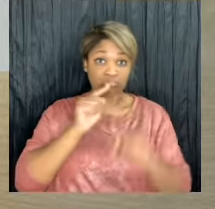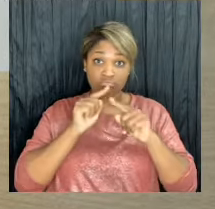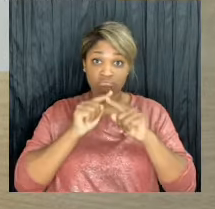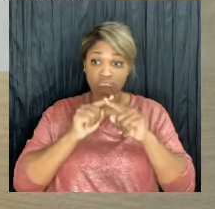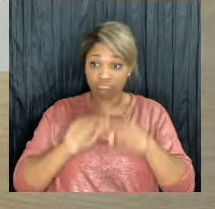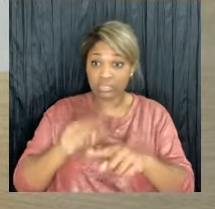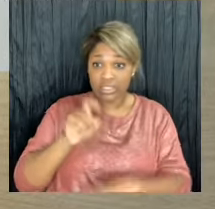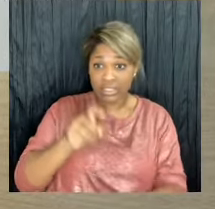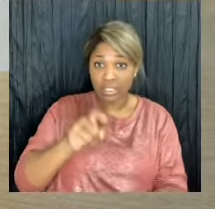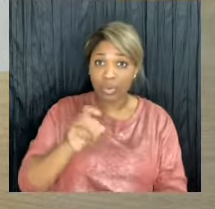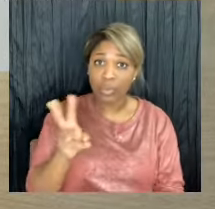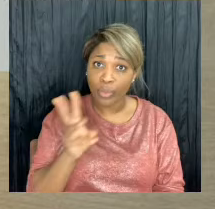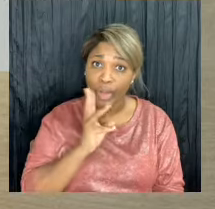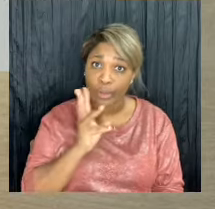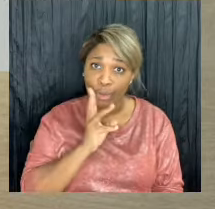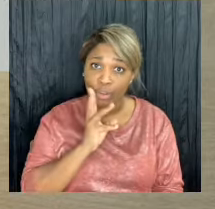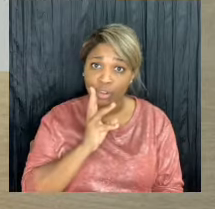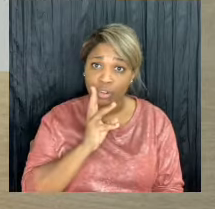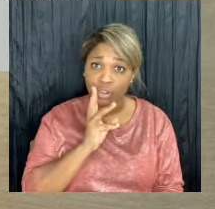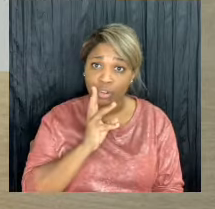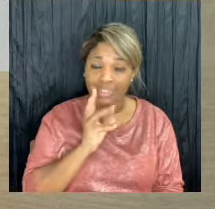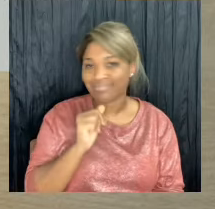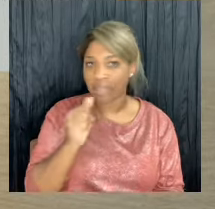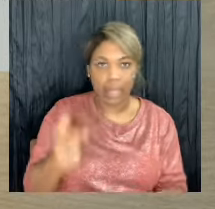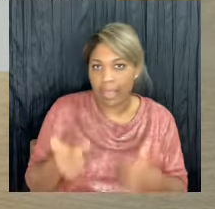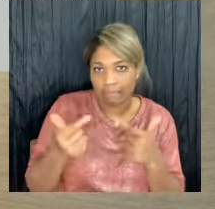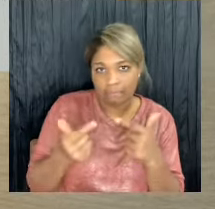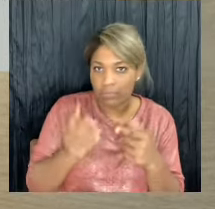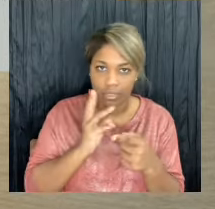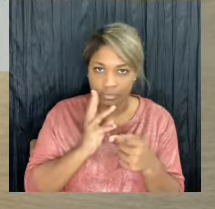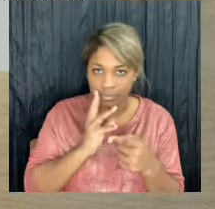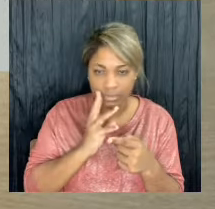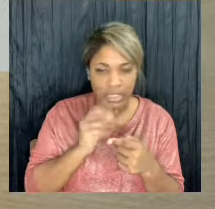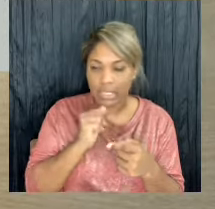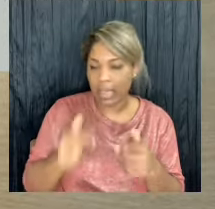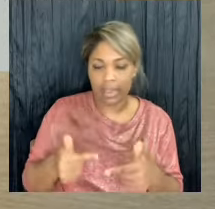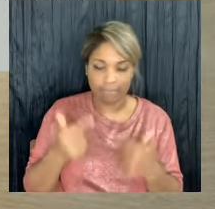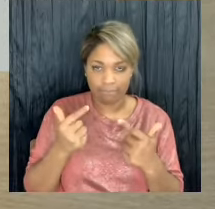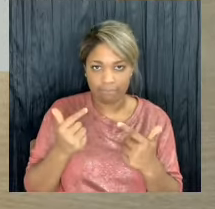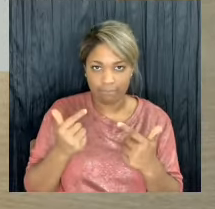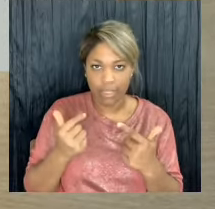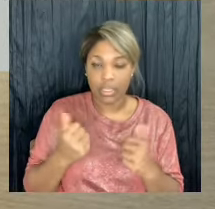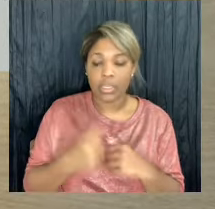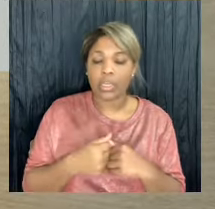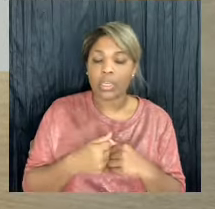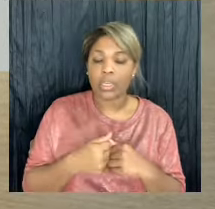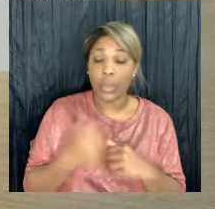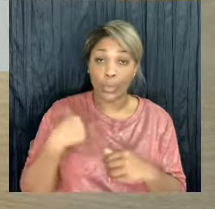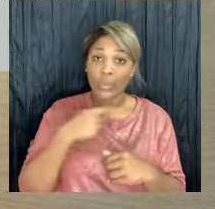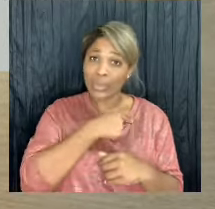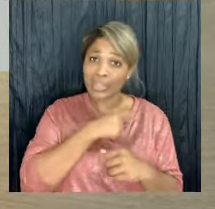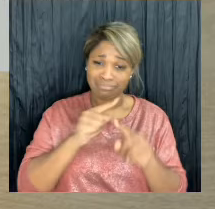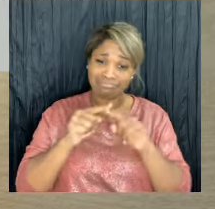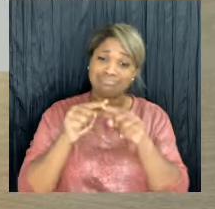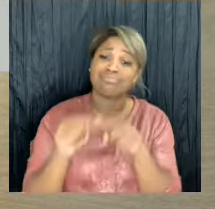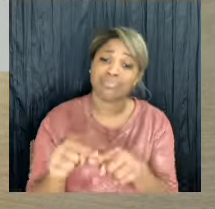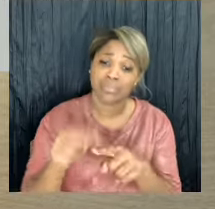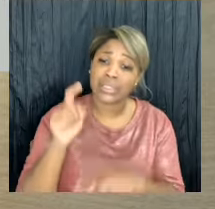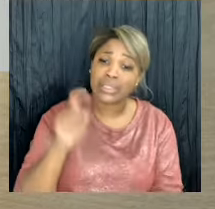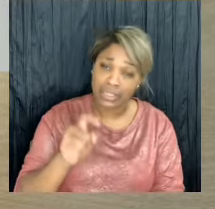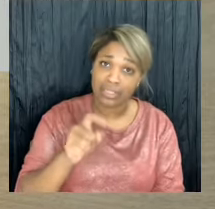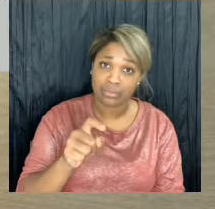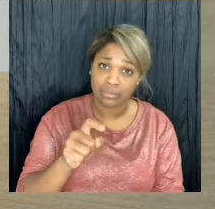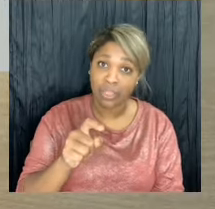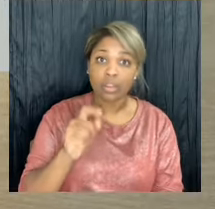water. Water is not alive. Water is a non-living thing. And we depend on it. So this